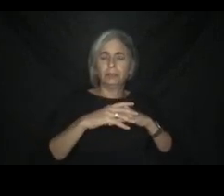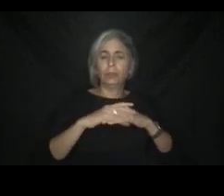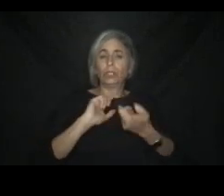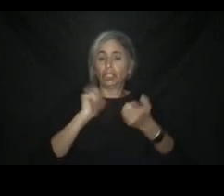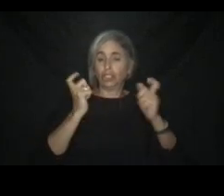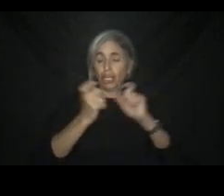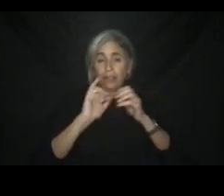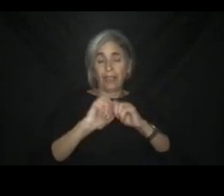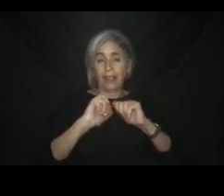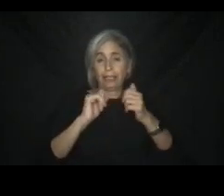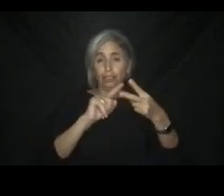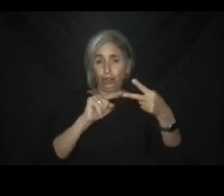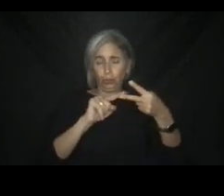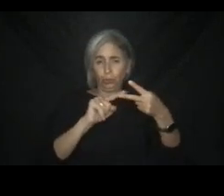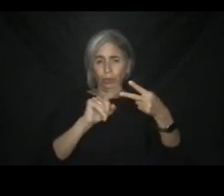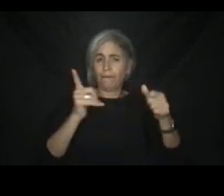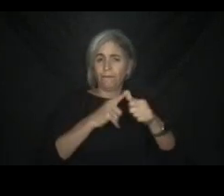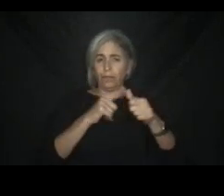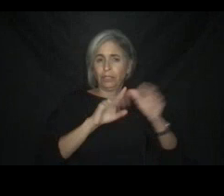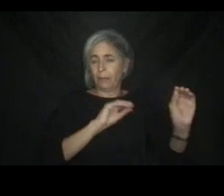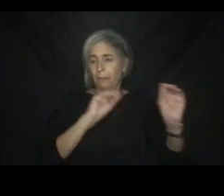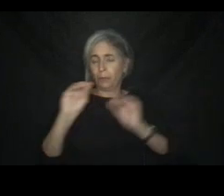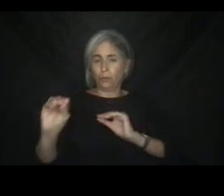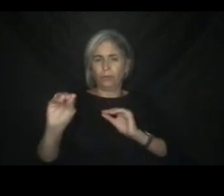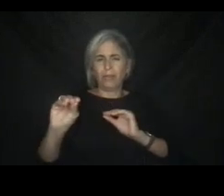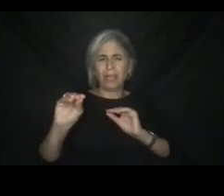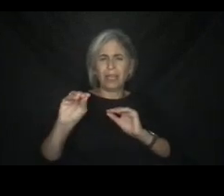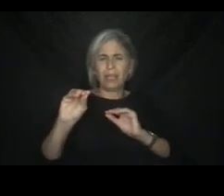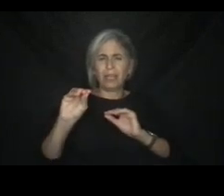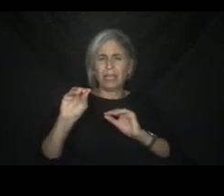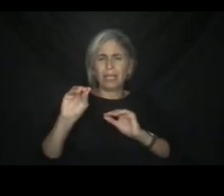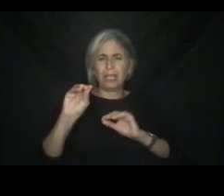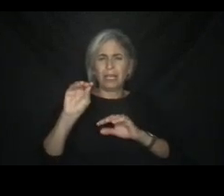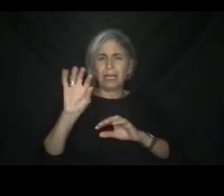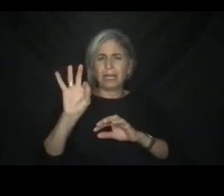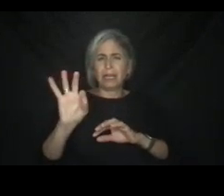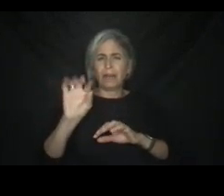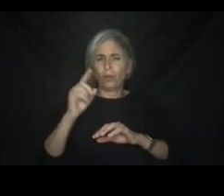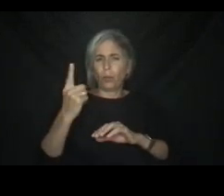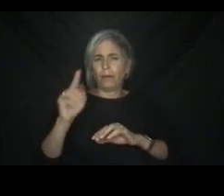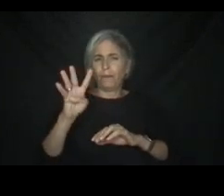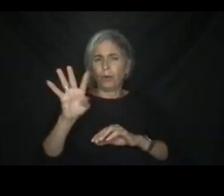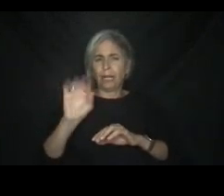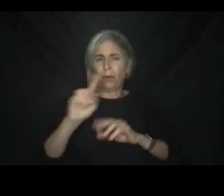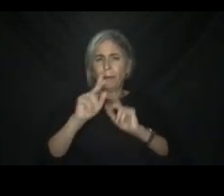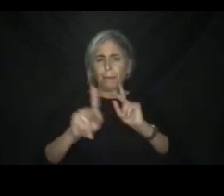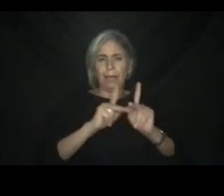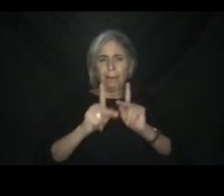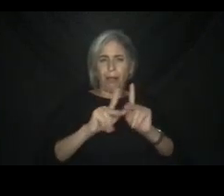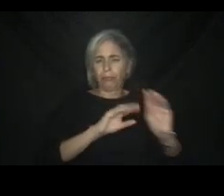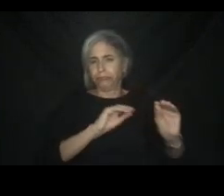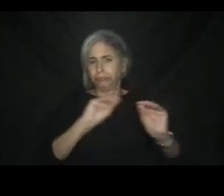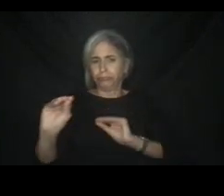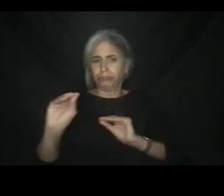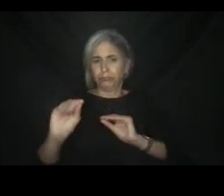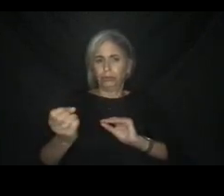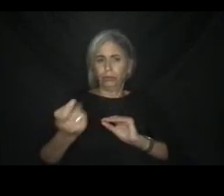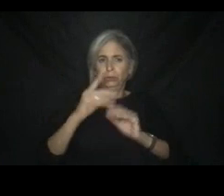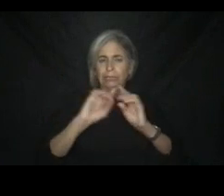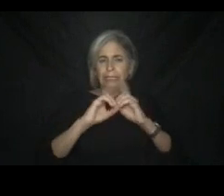The first moves 919 people from District 4 to District 1, and specifically we're talking about that portion of the city found